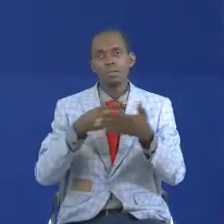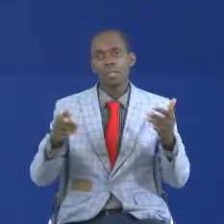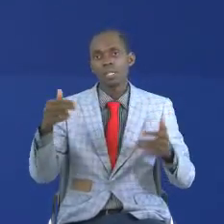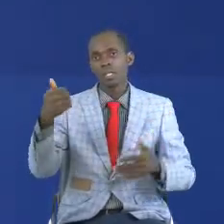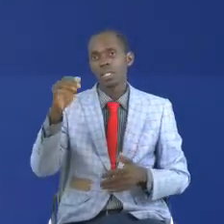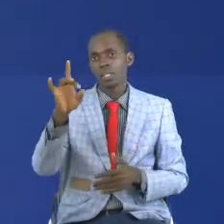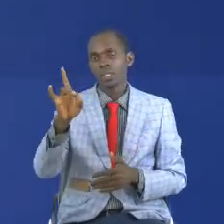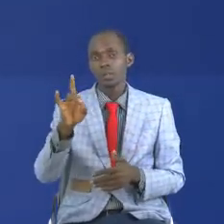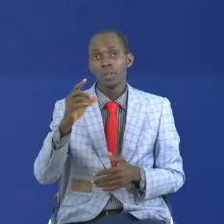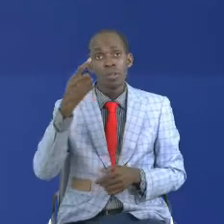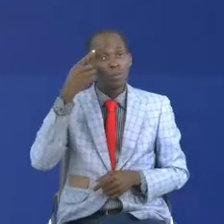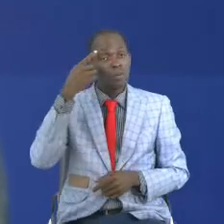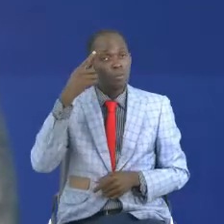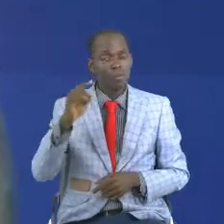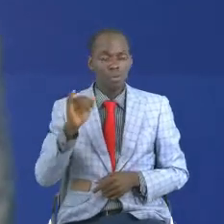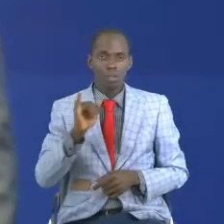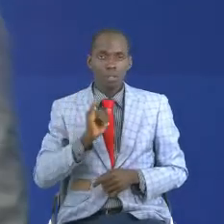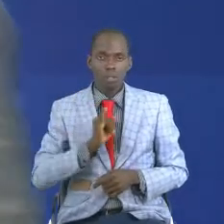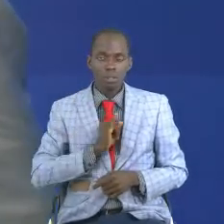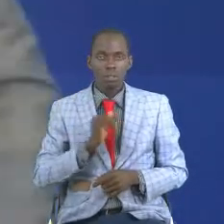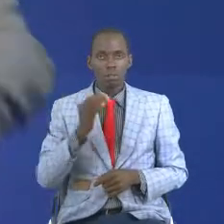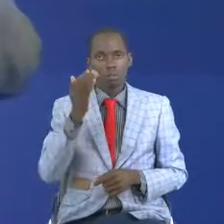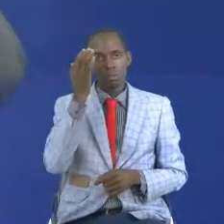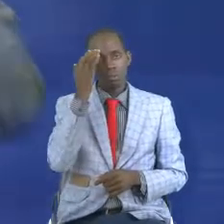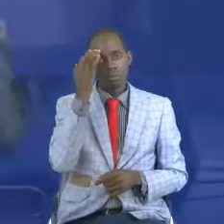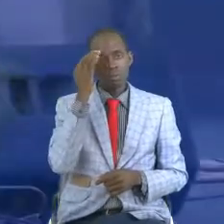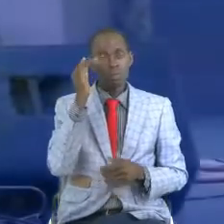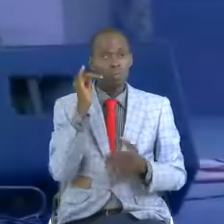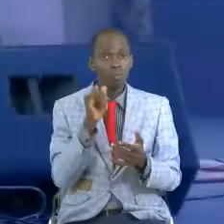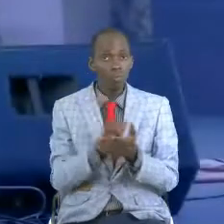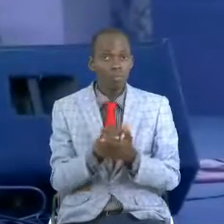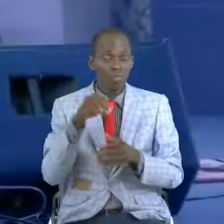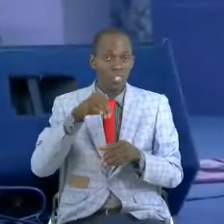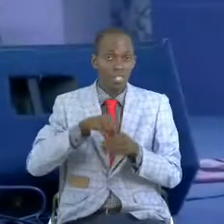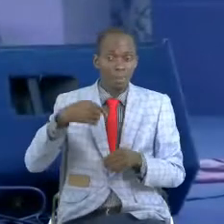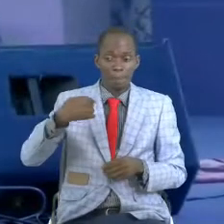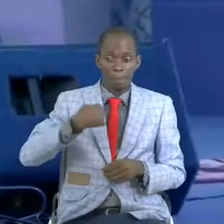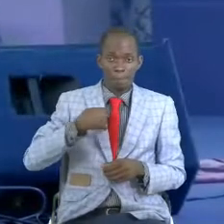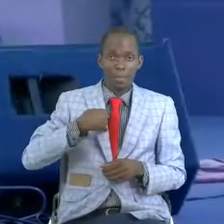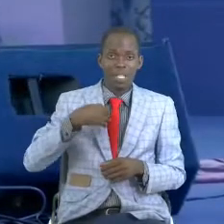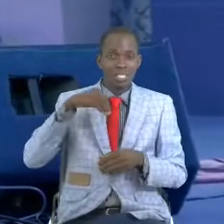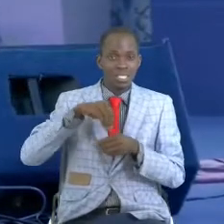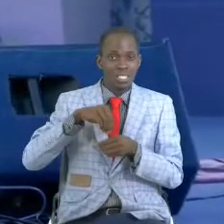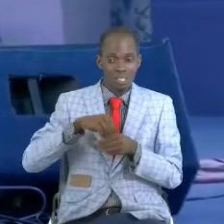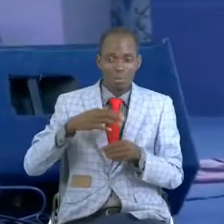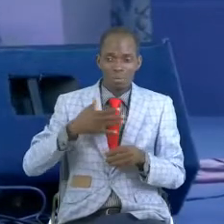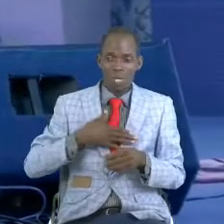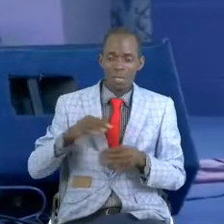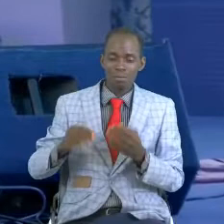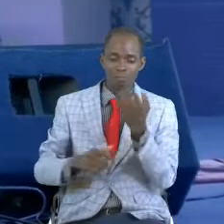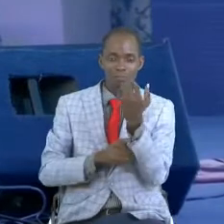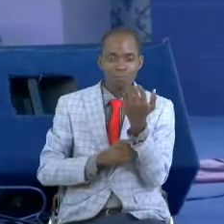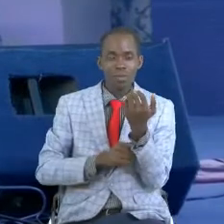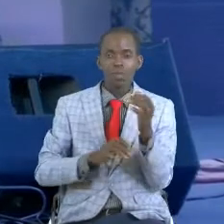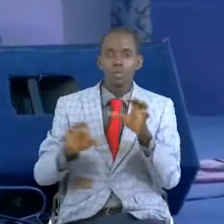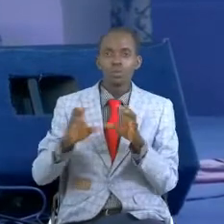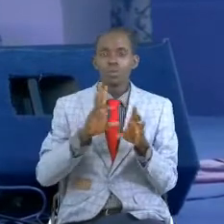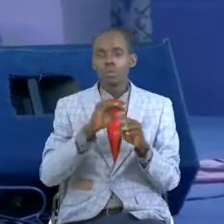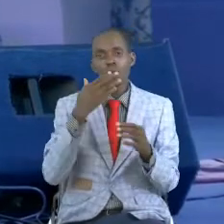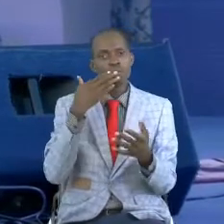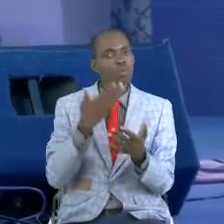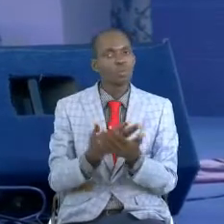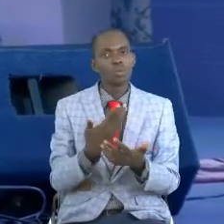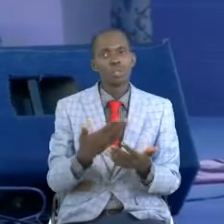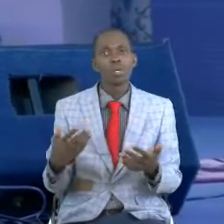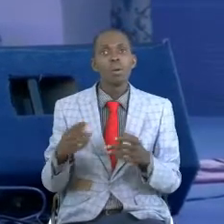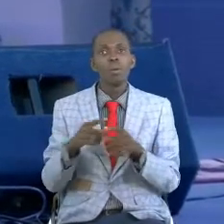I know that in me, that is in my flesh, dwelleth no good thing, but will